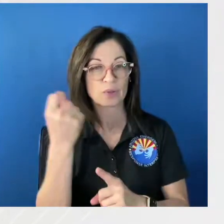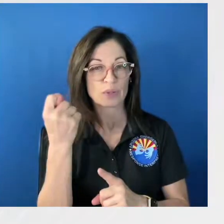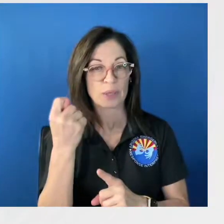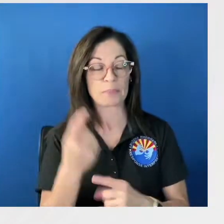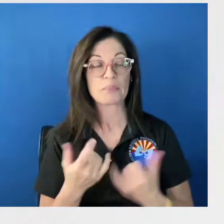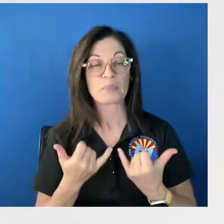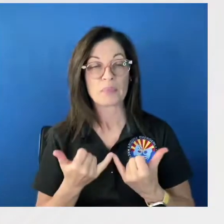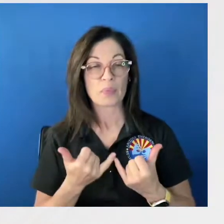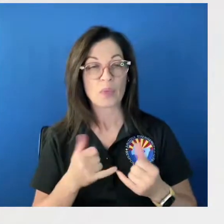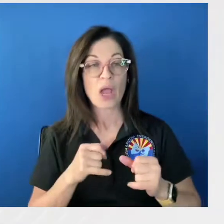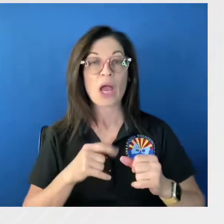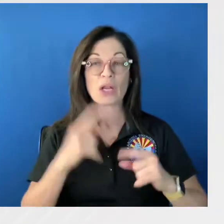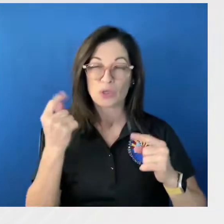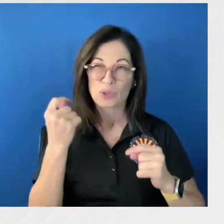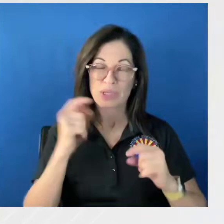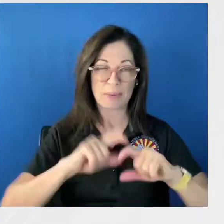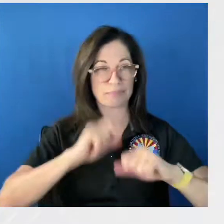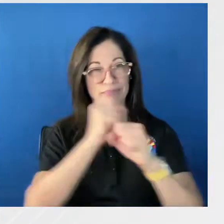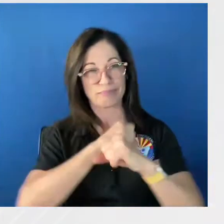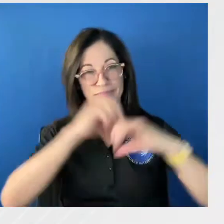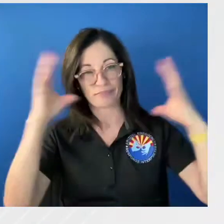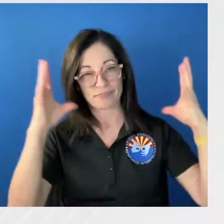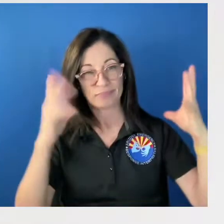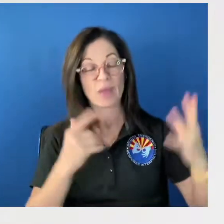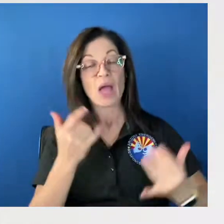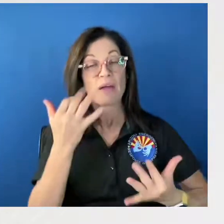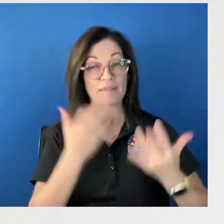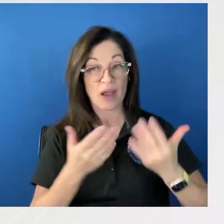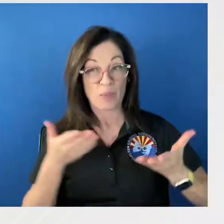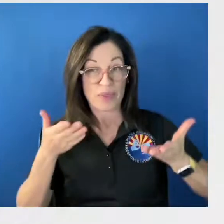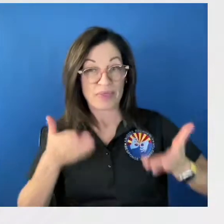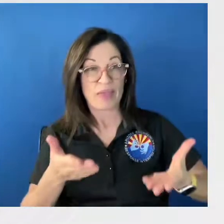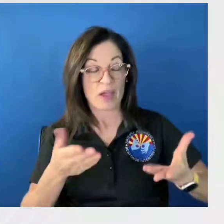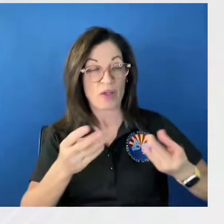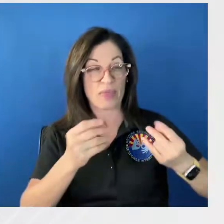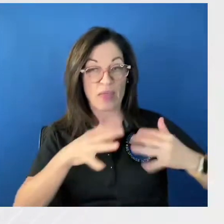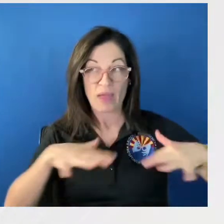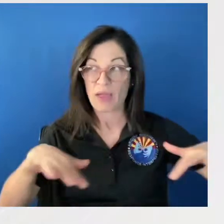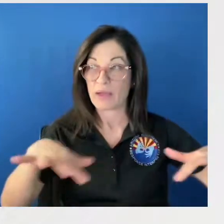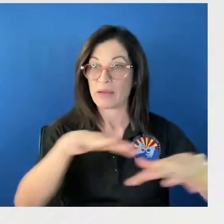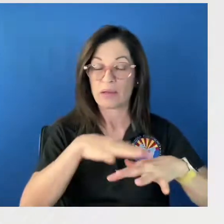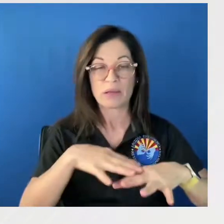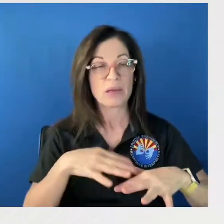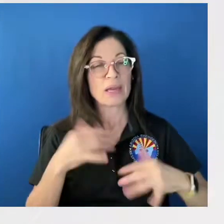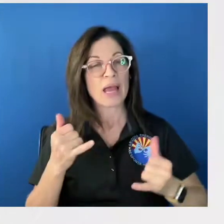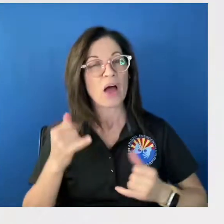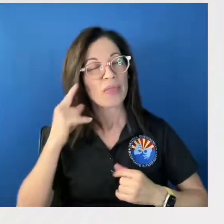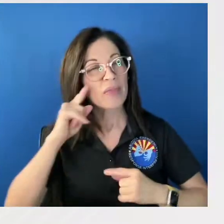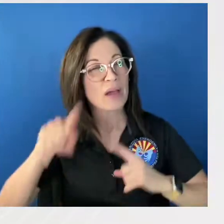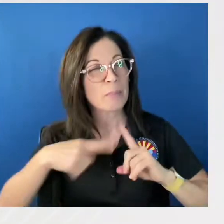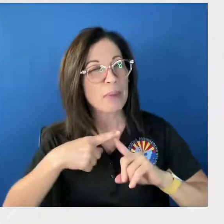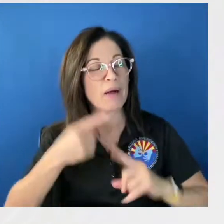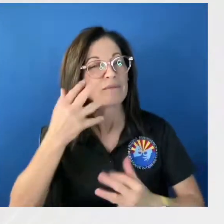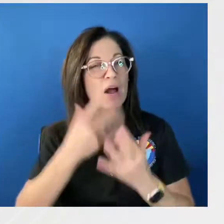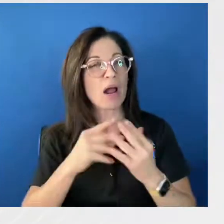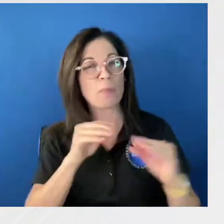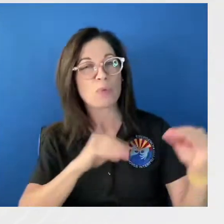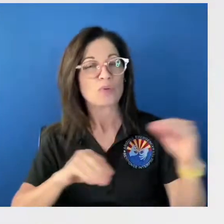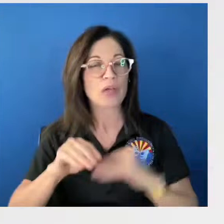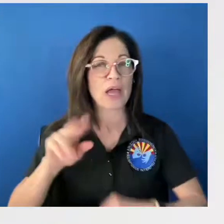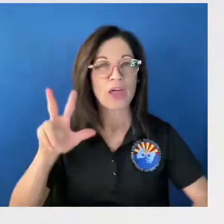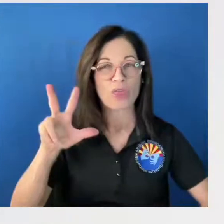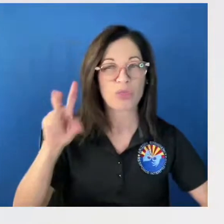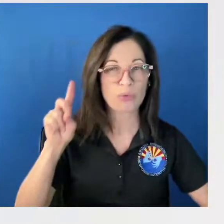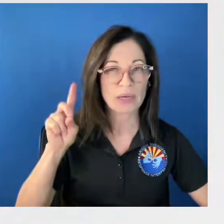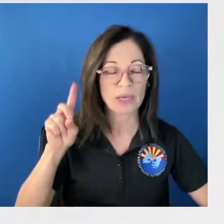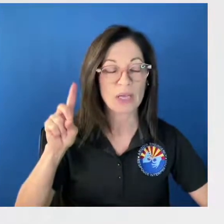in a bigger picture. So we had this fire on the landscape. And then if we think about fire moving in 3 dimensions, right? We're all familiar with wind,